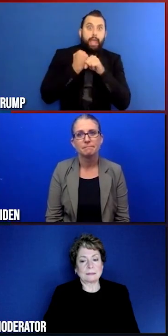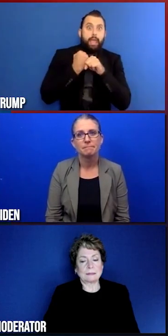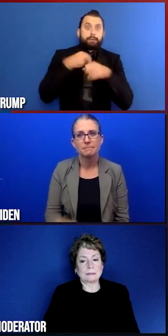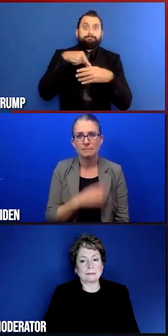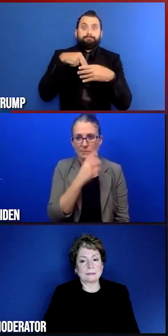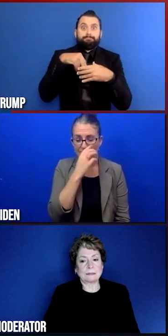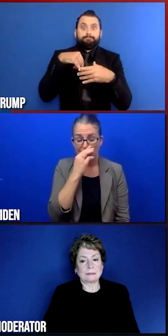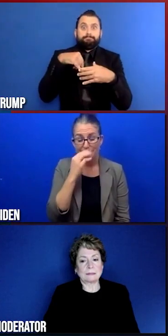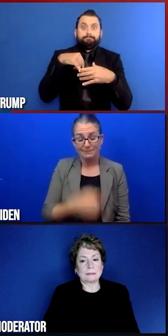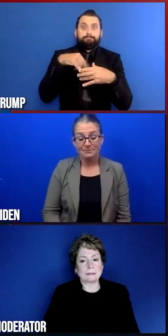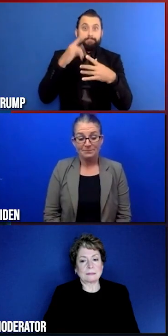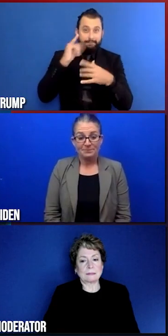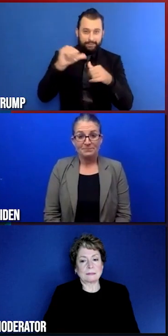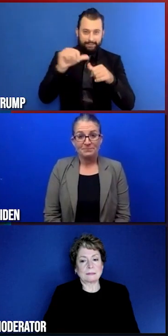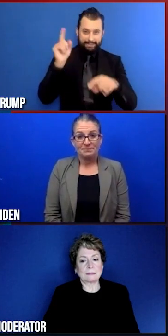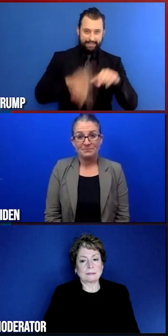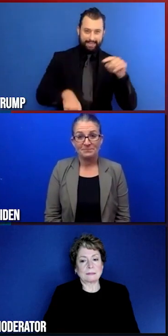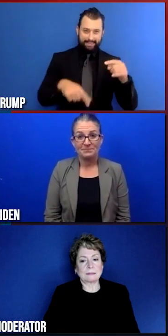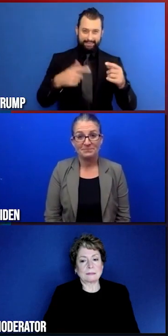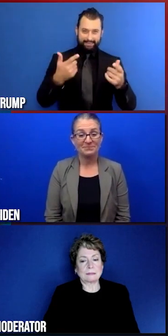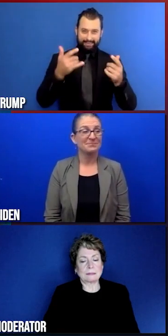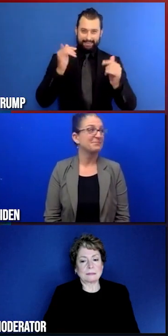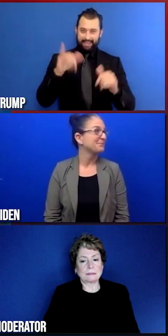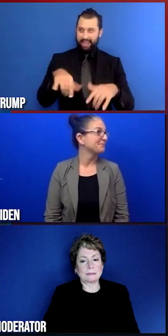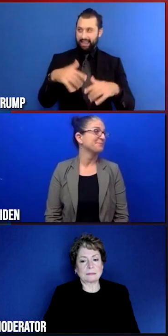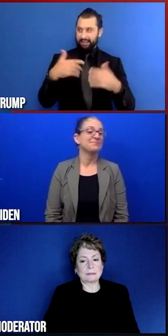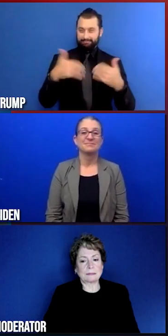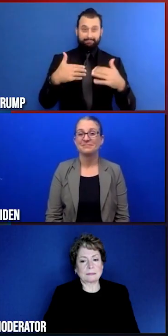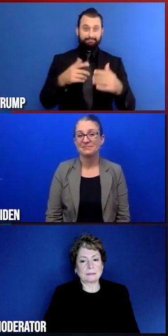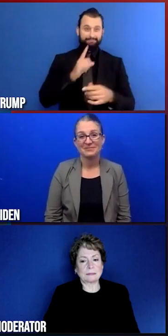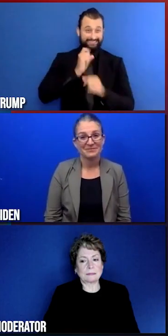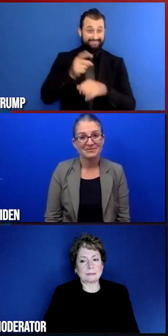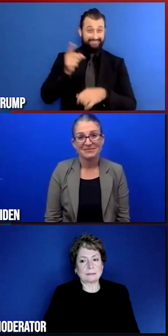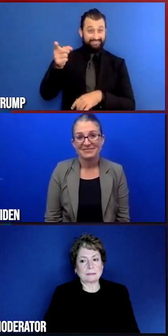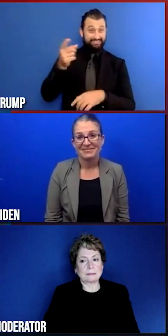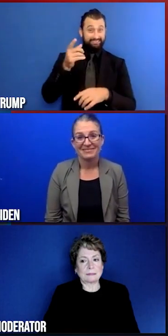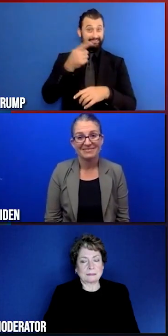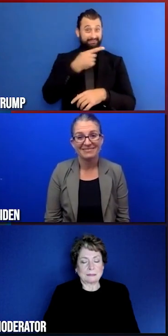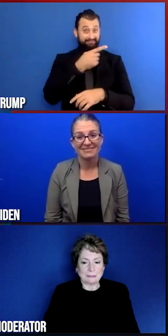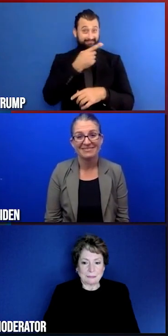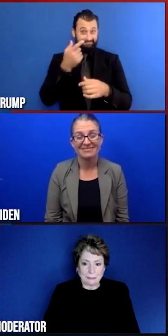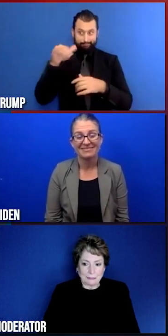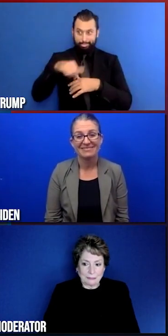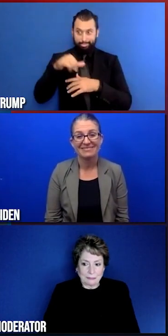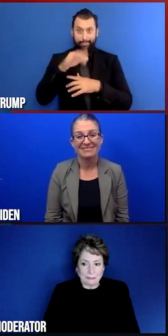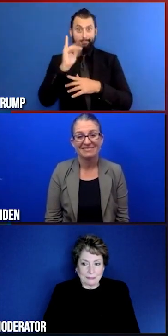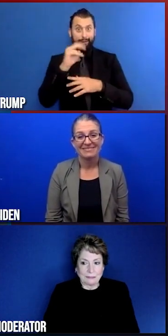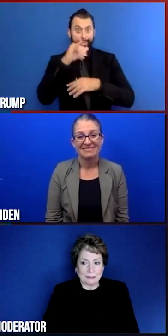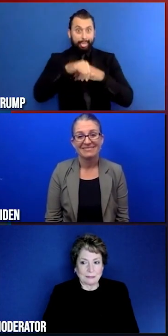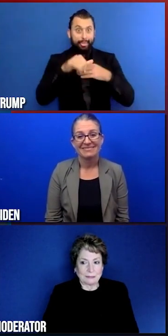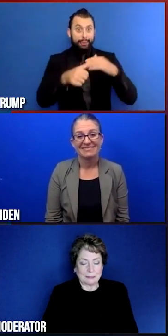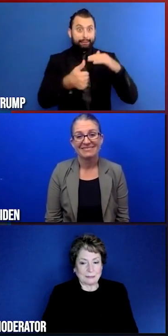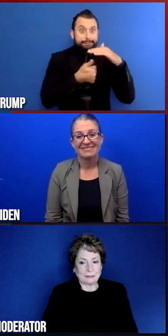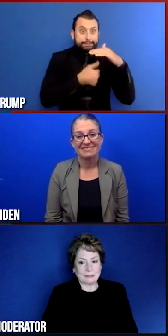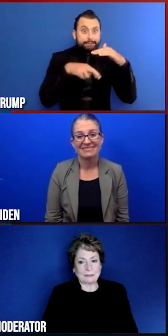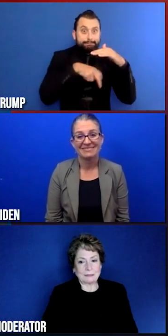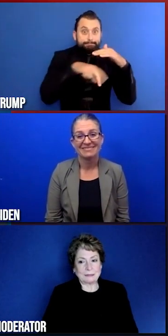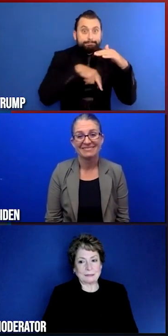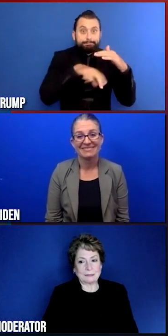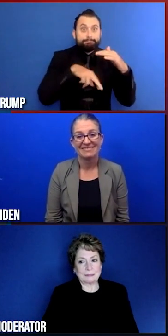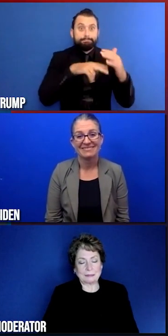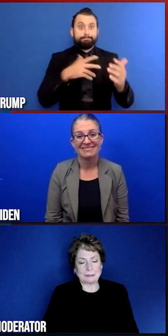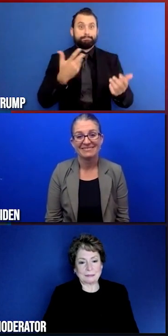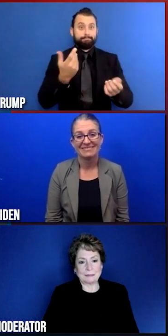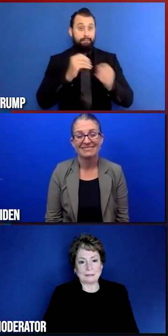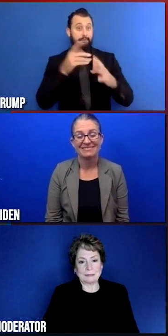in a basement. People can't do that. By the way, I, as the president, couldn't do that. I'd love to put myself in the basement or in a beautiful room in the White House